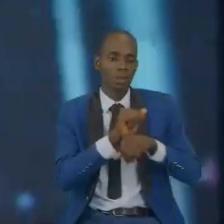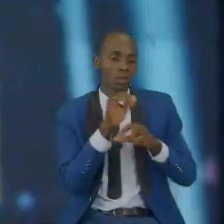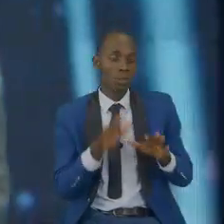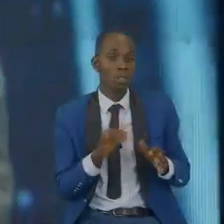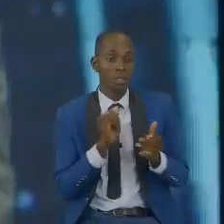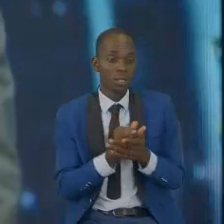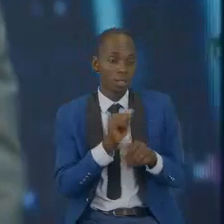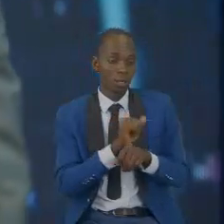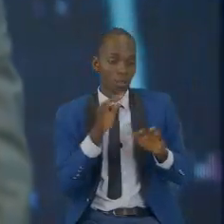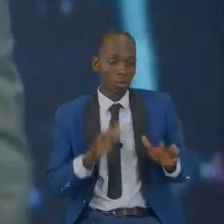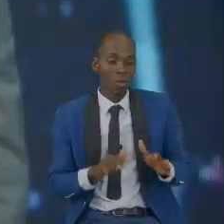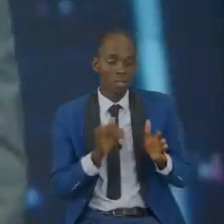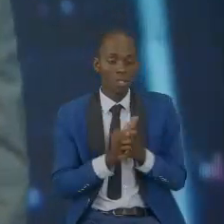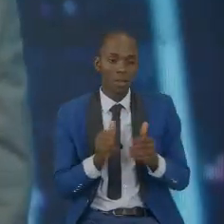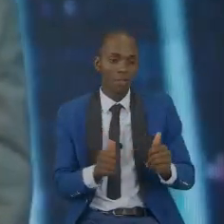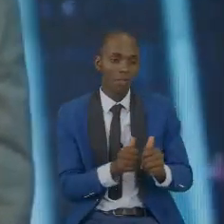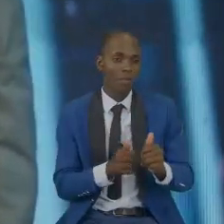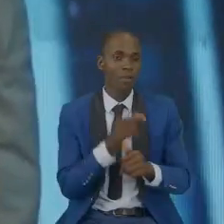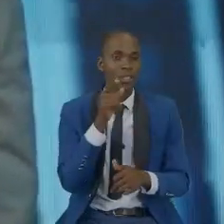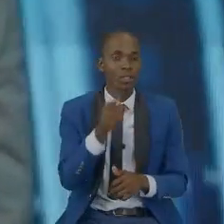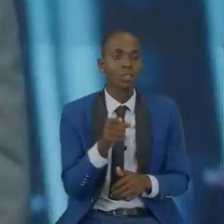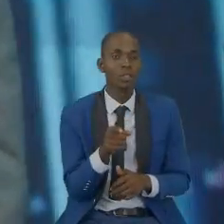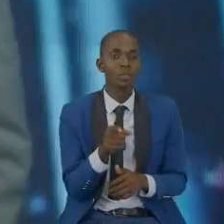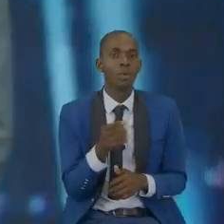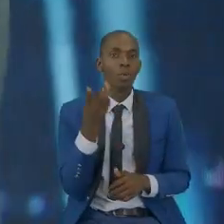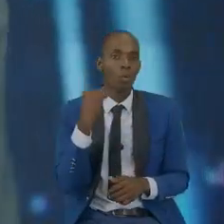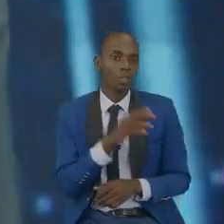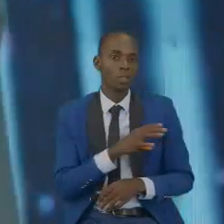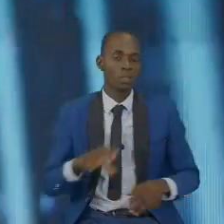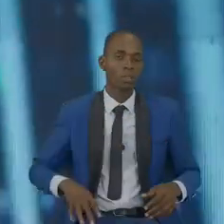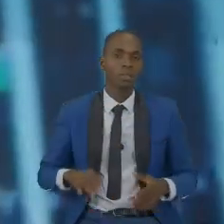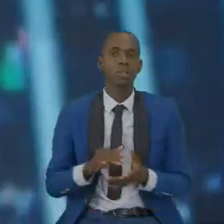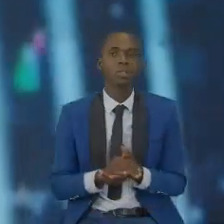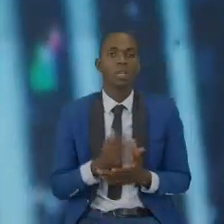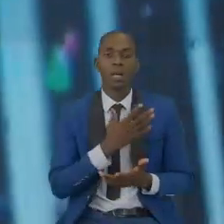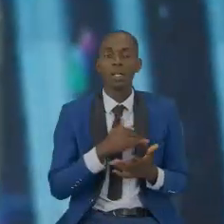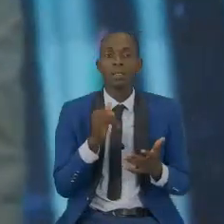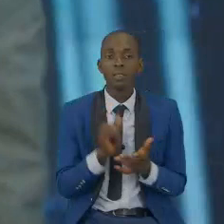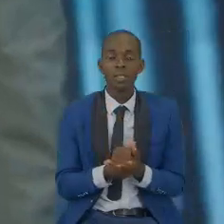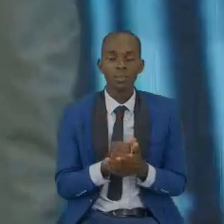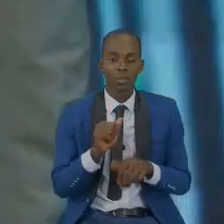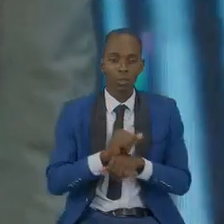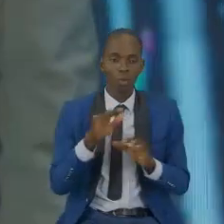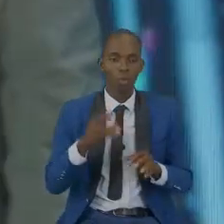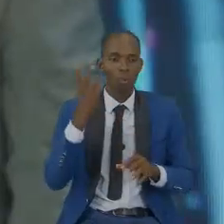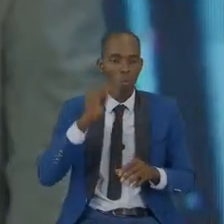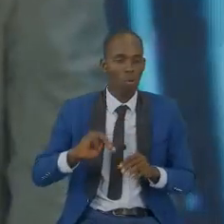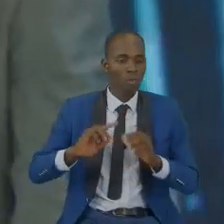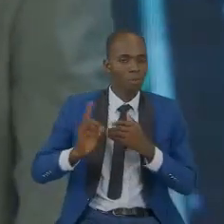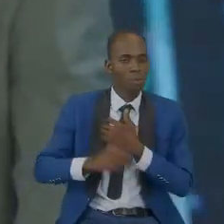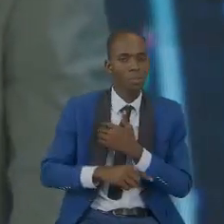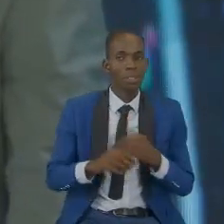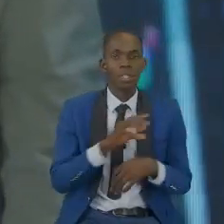that followed them was Christ. And the rock was smitten. Christ had